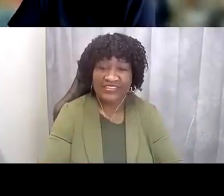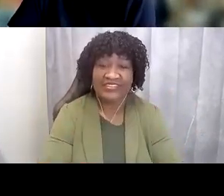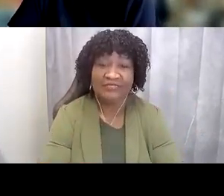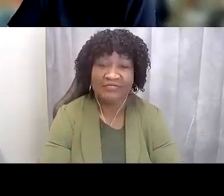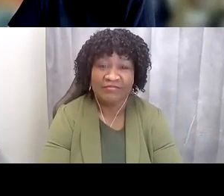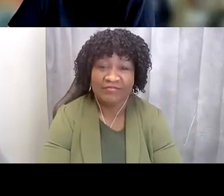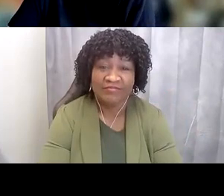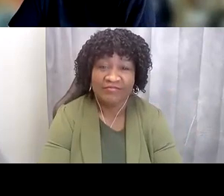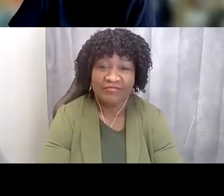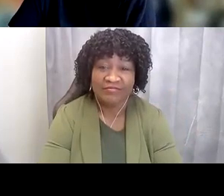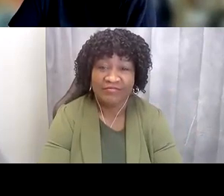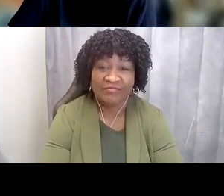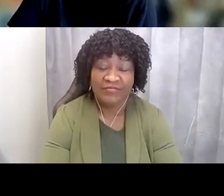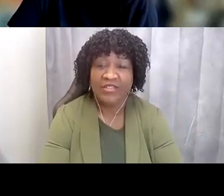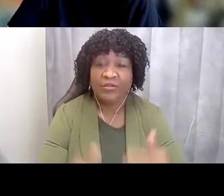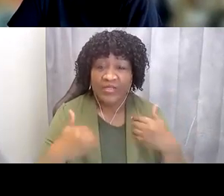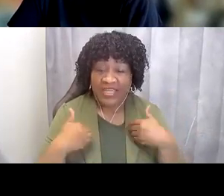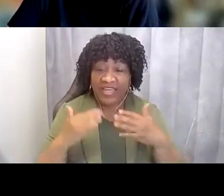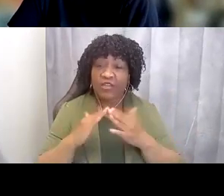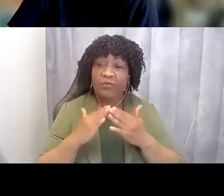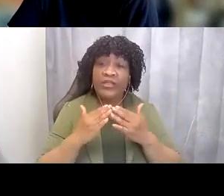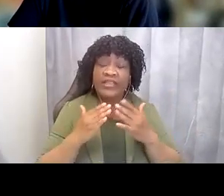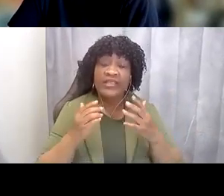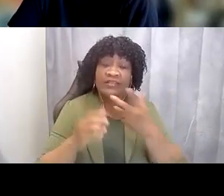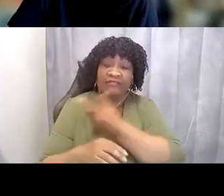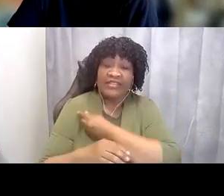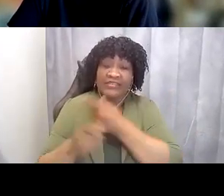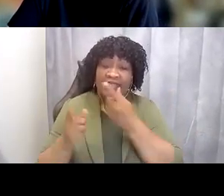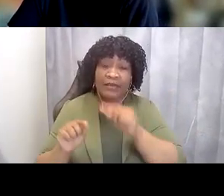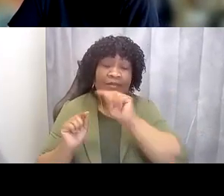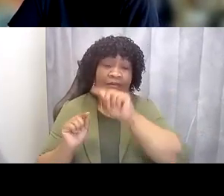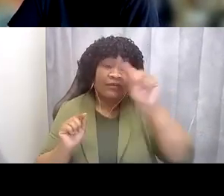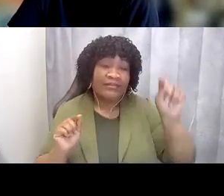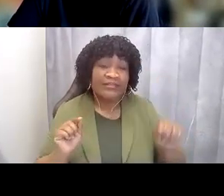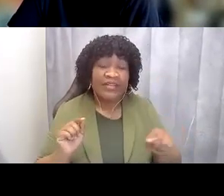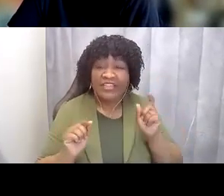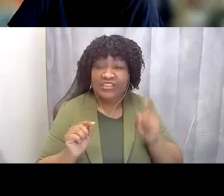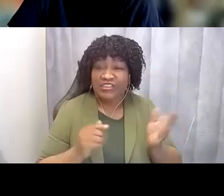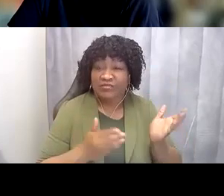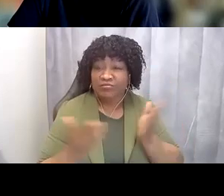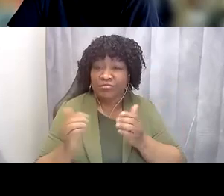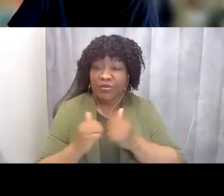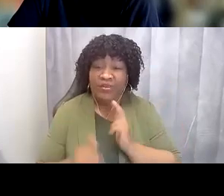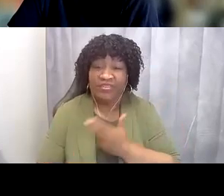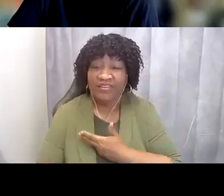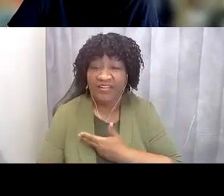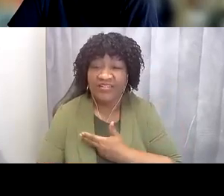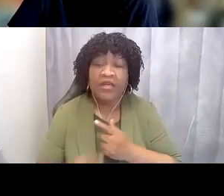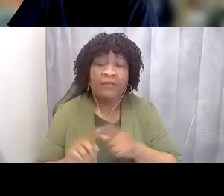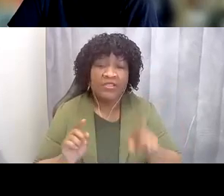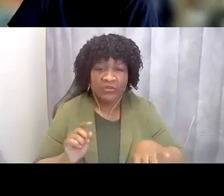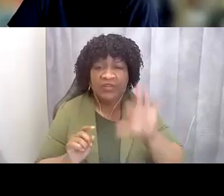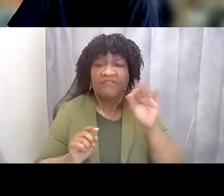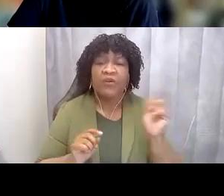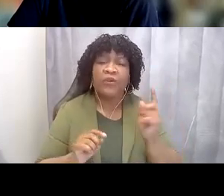do have community vaccine events happening out in the community. I meant to bring those with us, but you can find